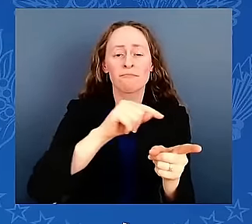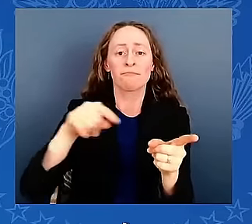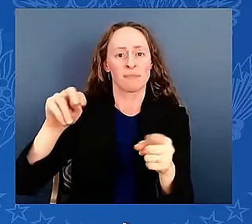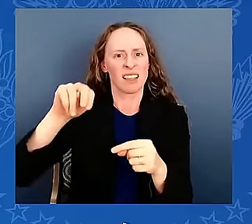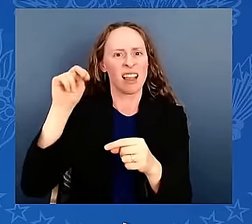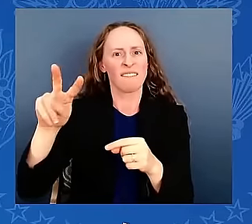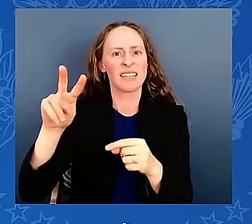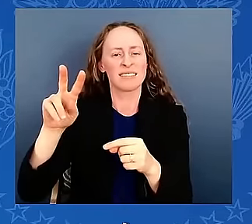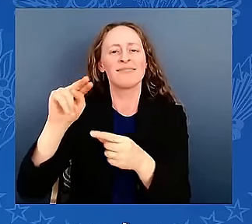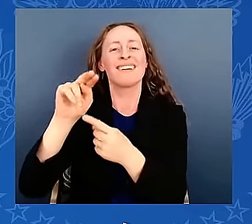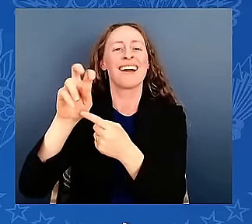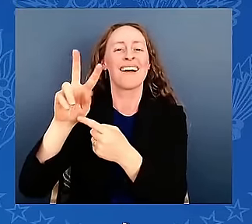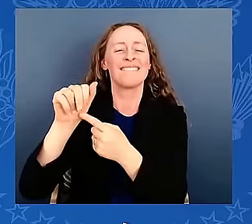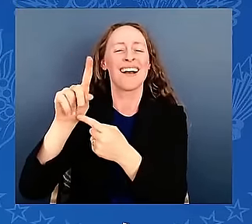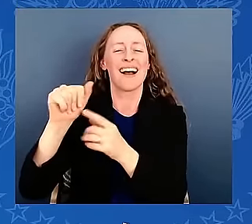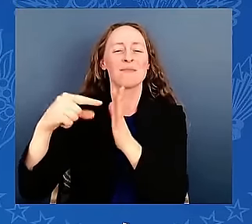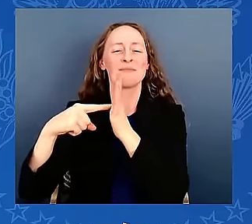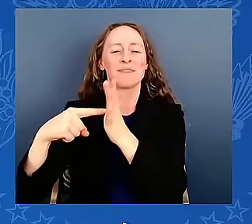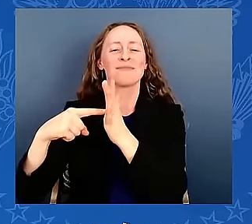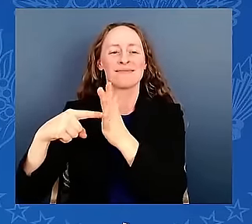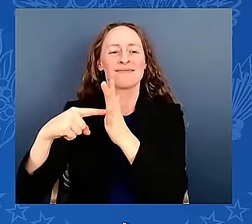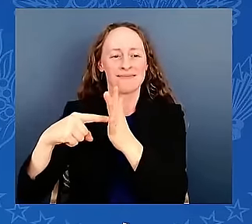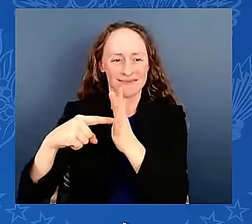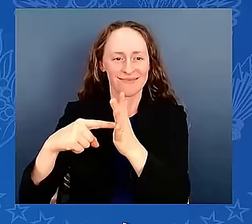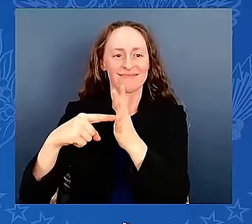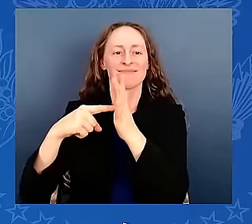I don't know where he is, but I know he's out there.